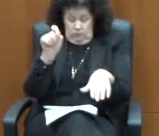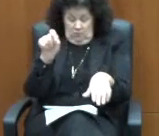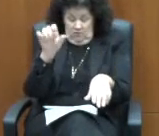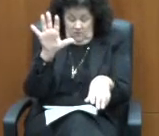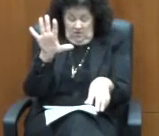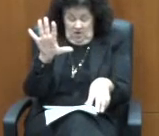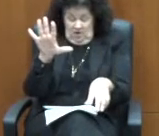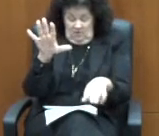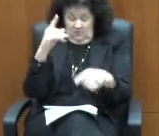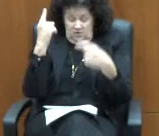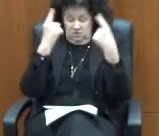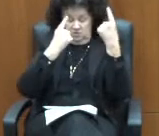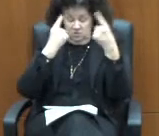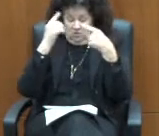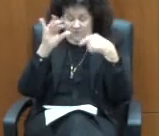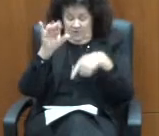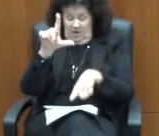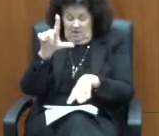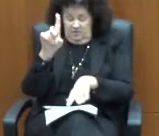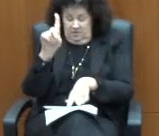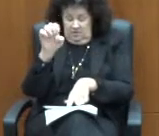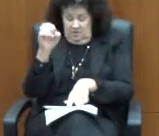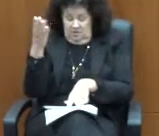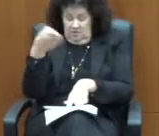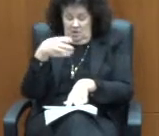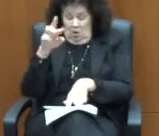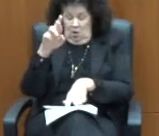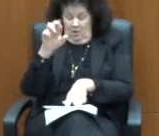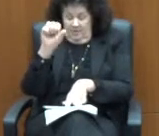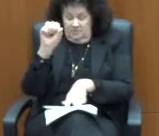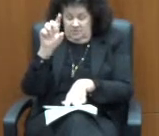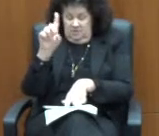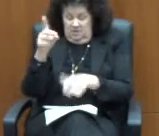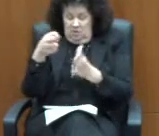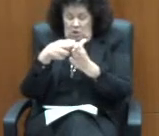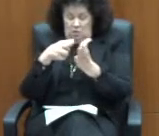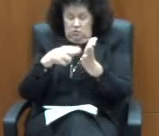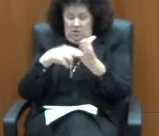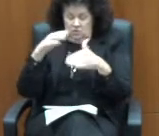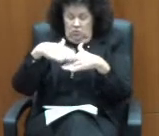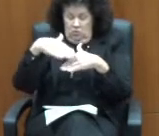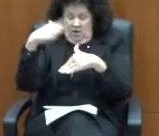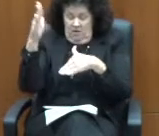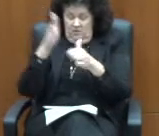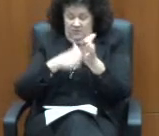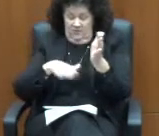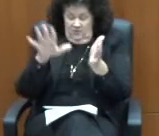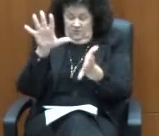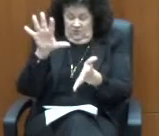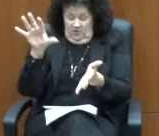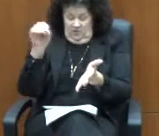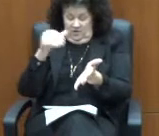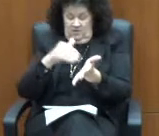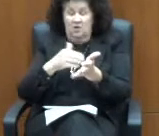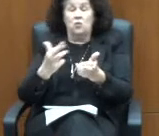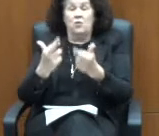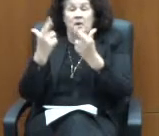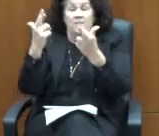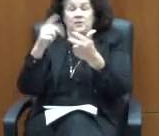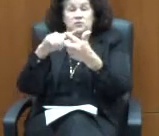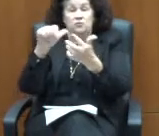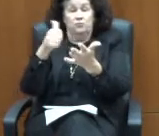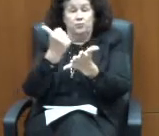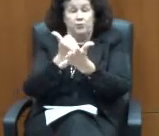5.5, consideration of LDE and RSP contracts greater than 50,000. Recommendation is to